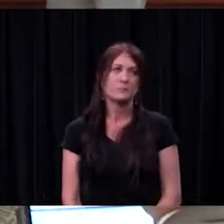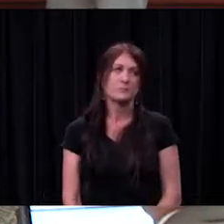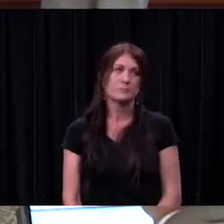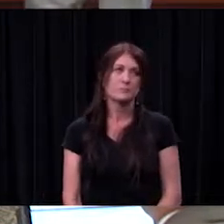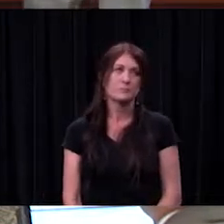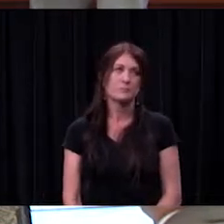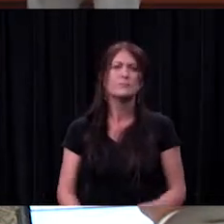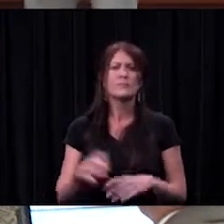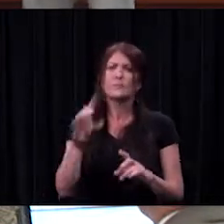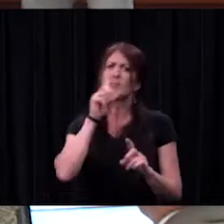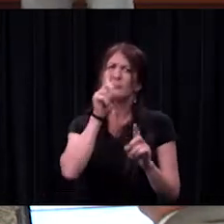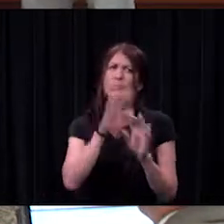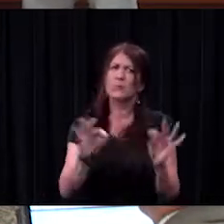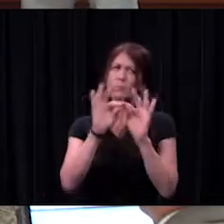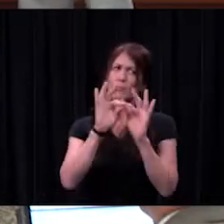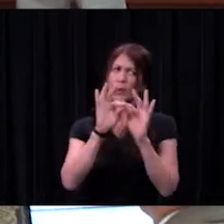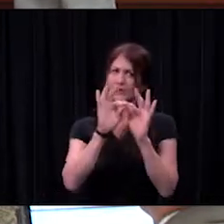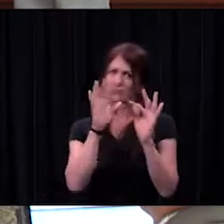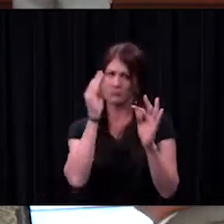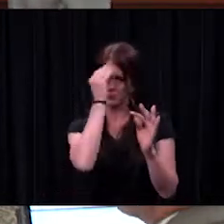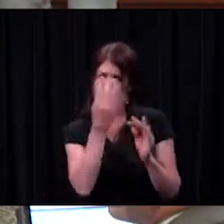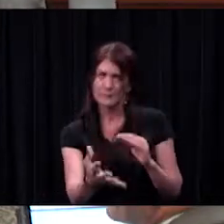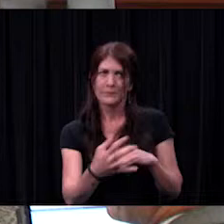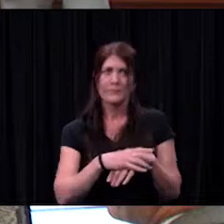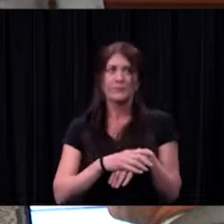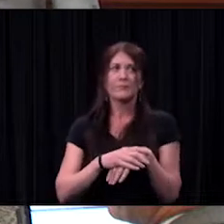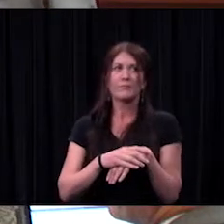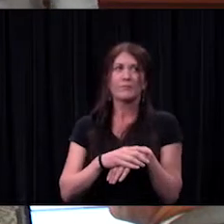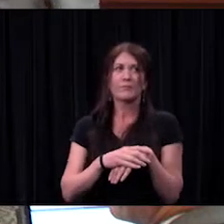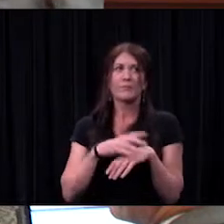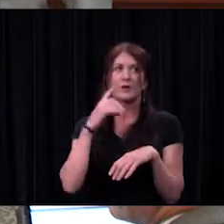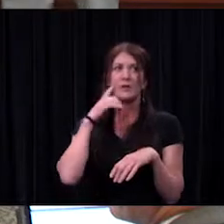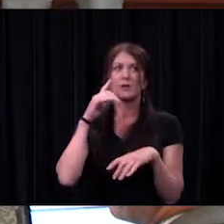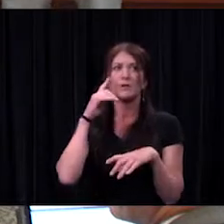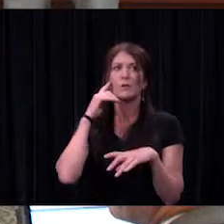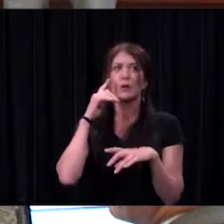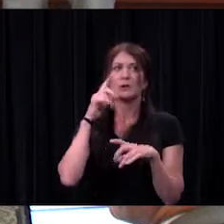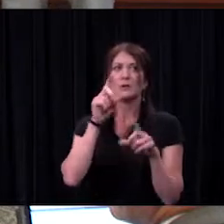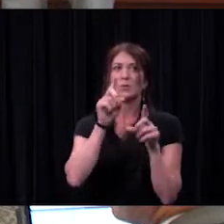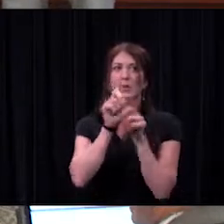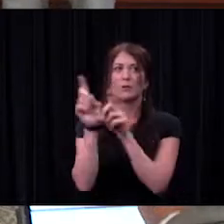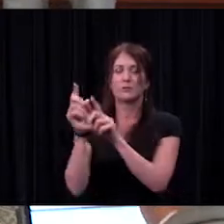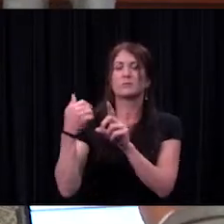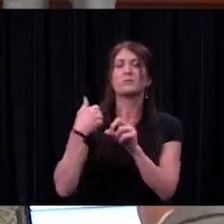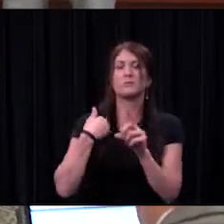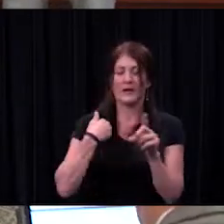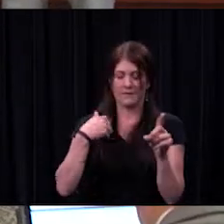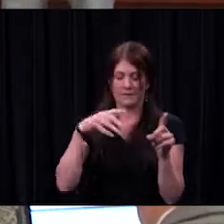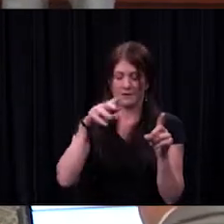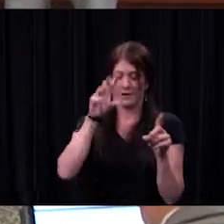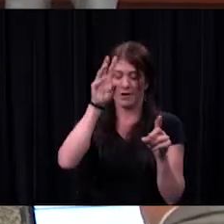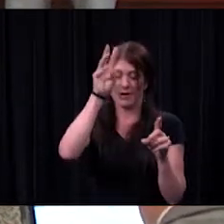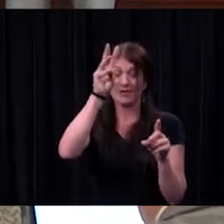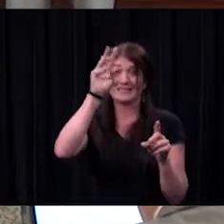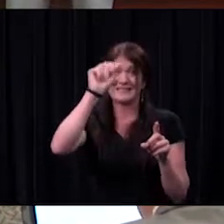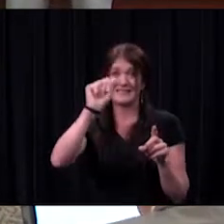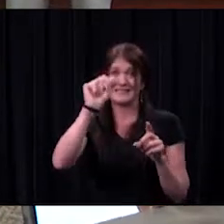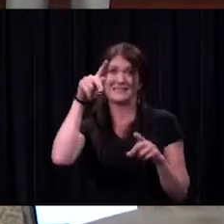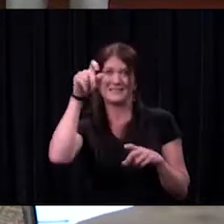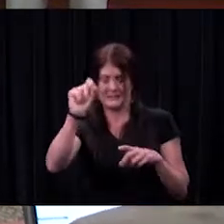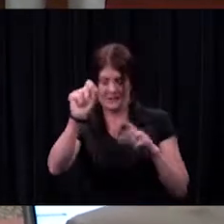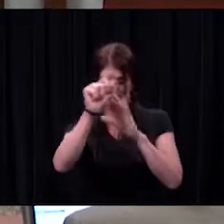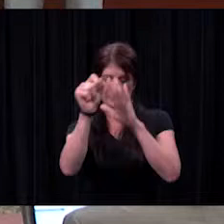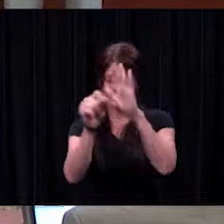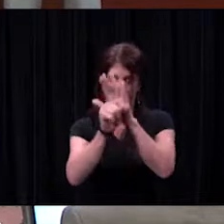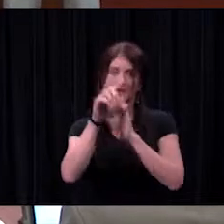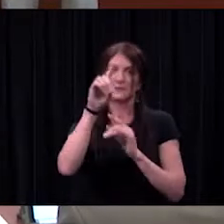And it's important to note, Olathe East also had a diver, Emily Batchelor, who placed first in the 6A State Diving Championship, but she couldn't be here tonight,